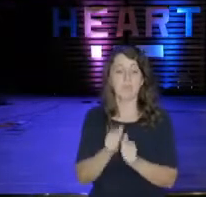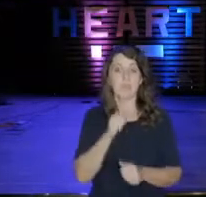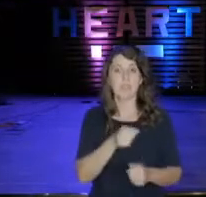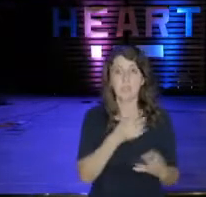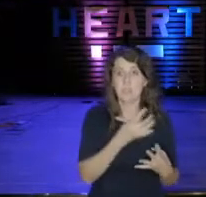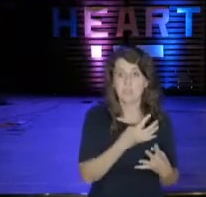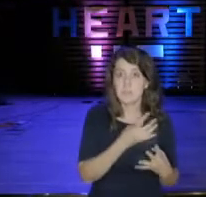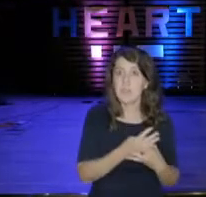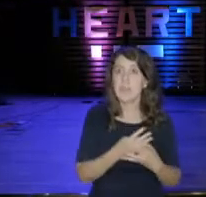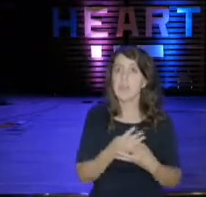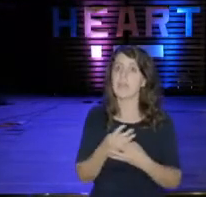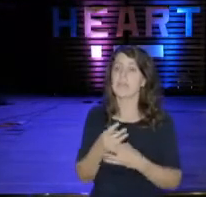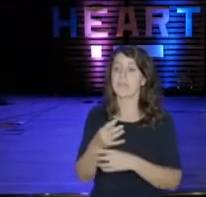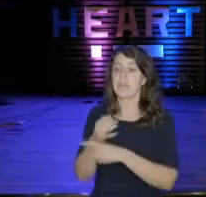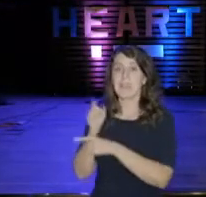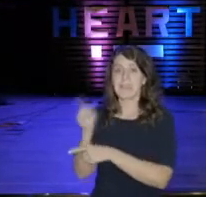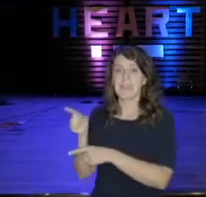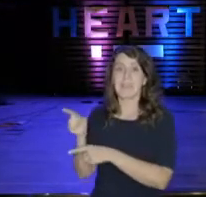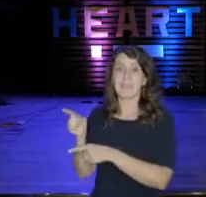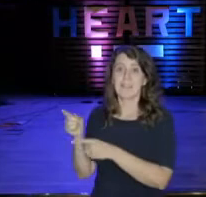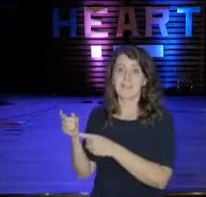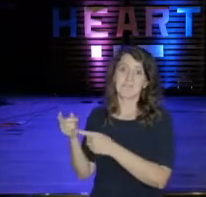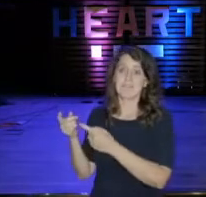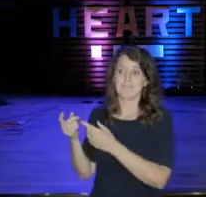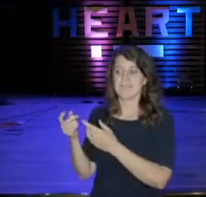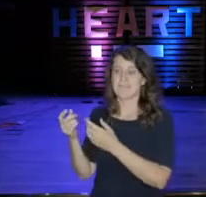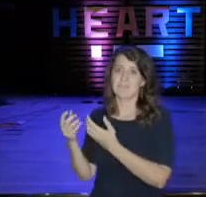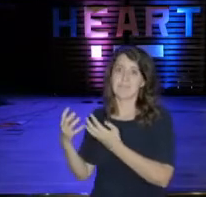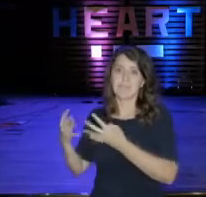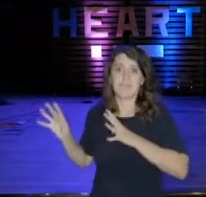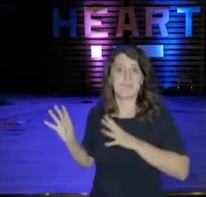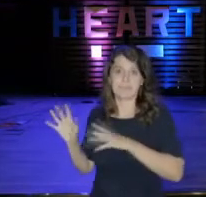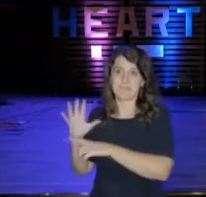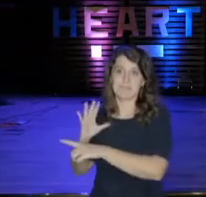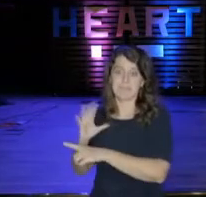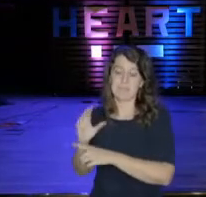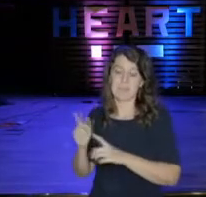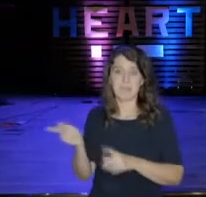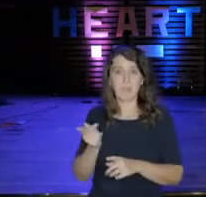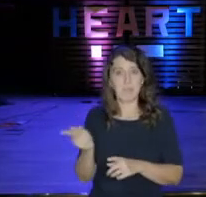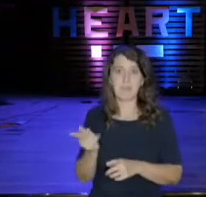to go. They'd meet in the middle. They'd serve inmates.